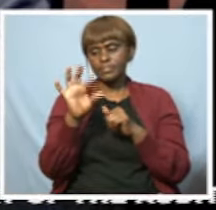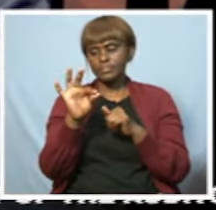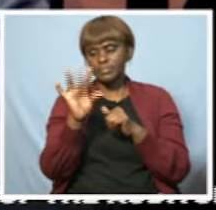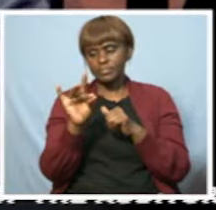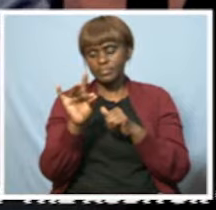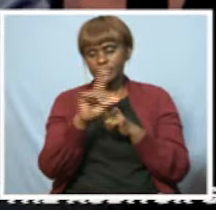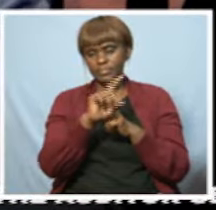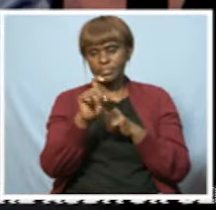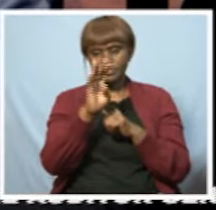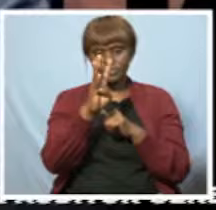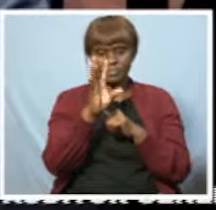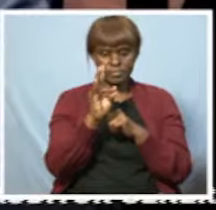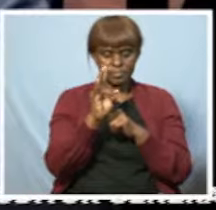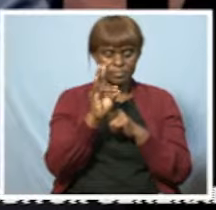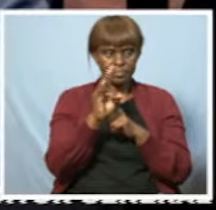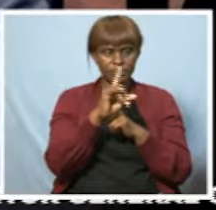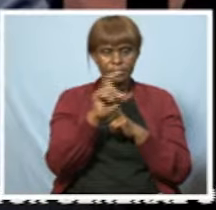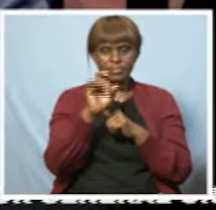498,148 kwacha.